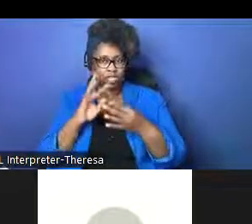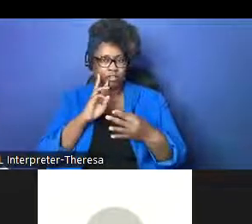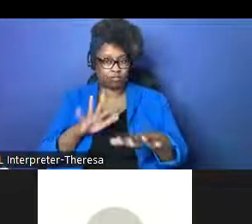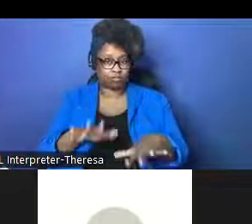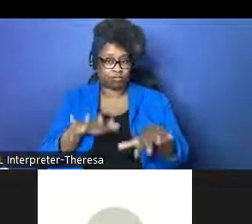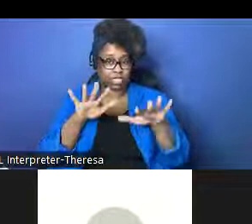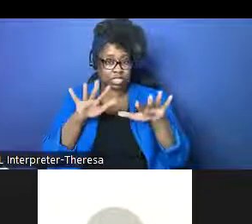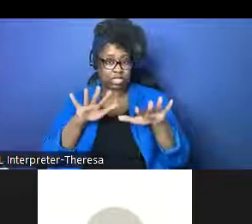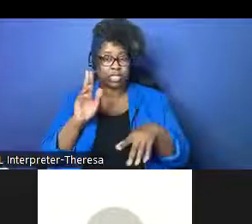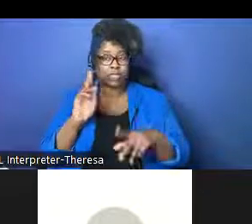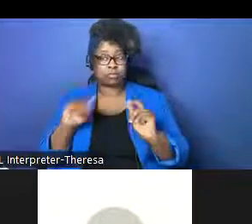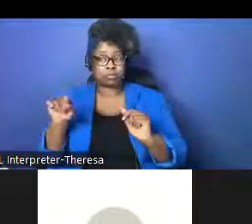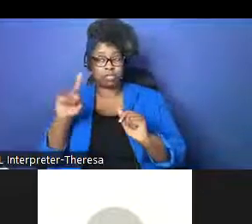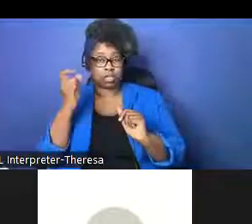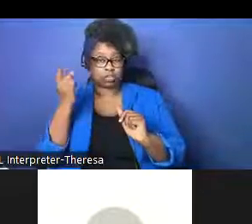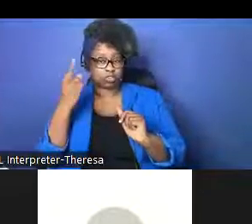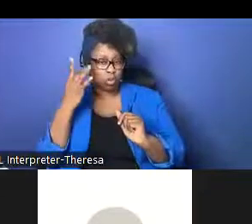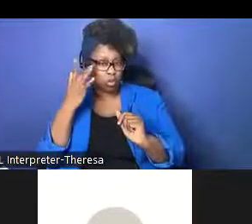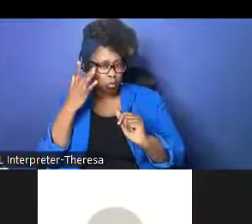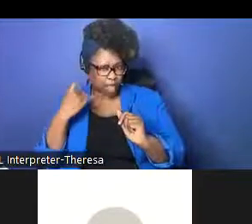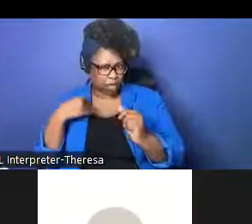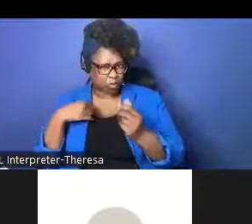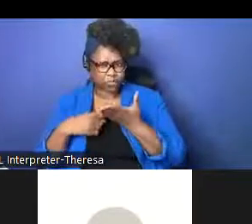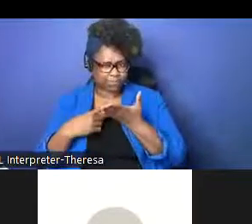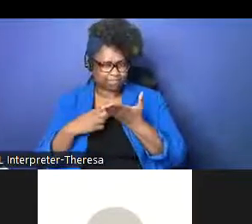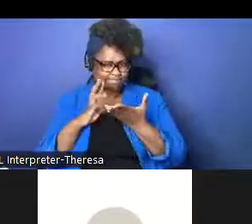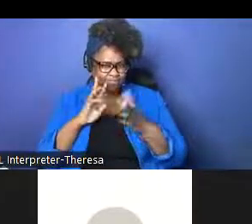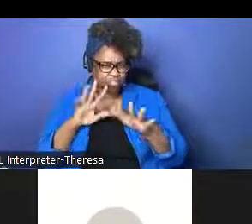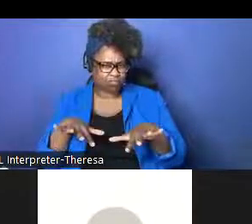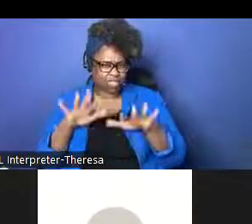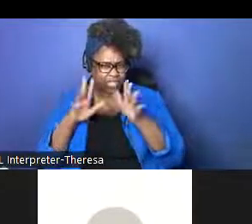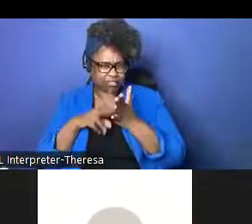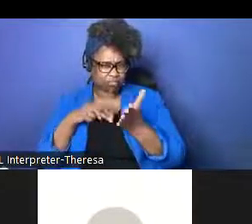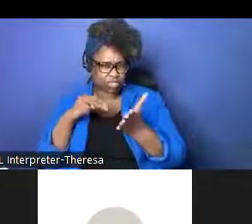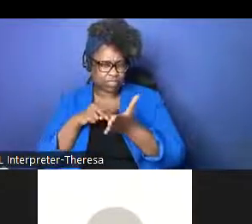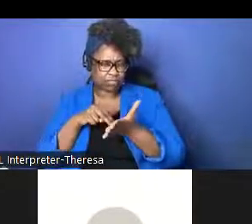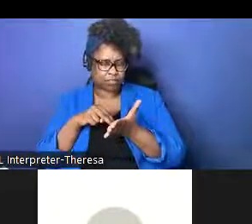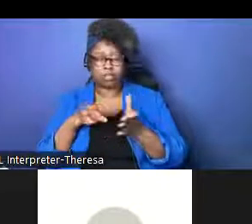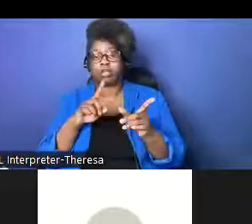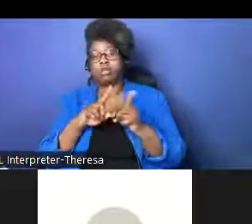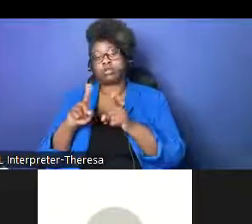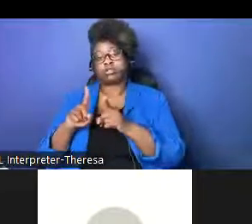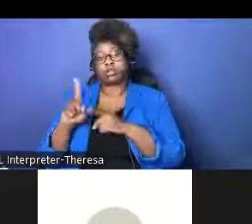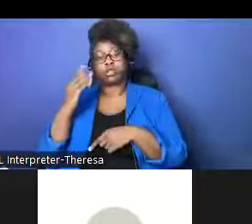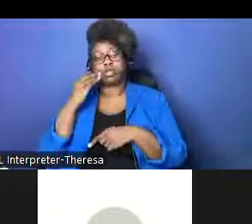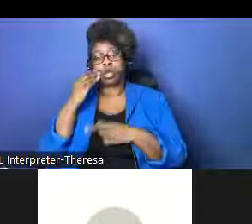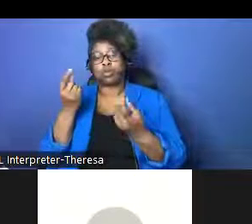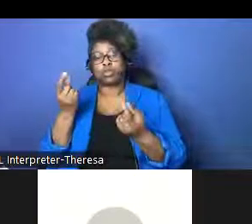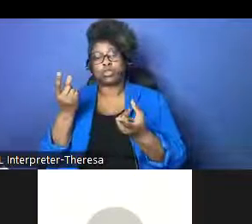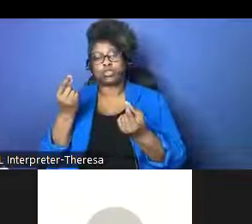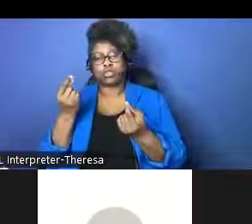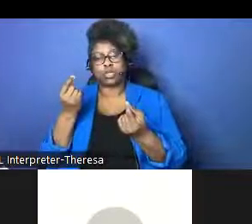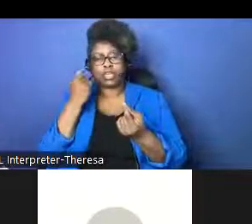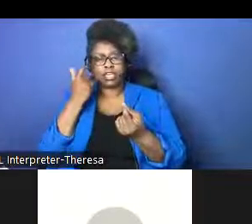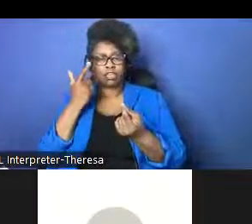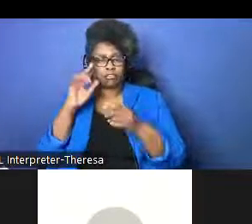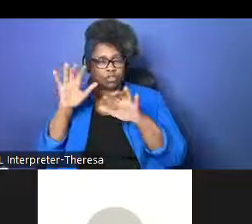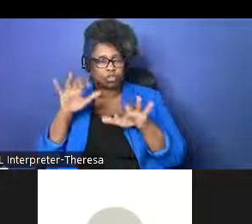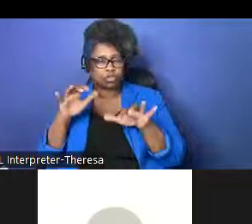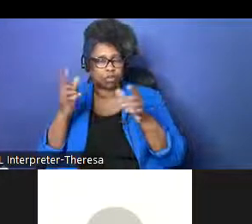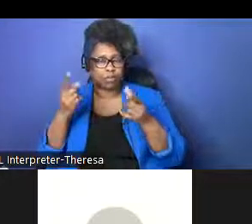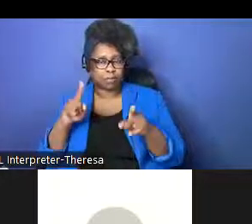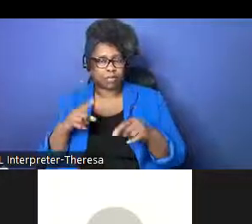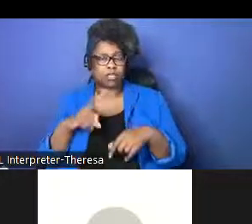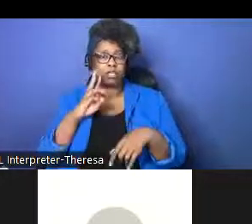that people understand why we're talking about flooding and resilience, and also to know what to do when there's a storm. Flood